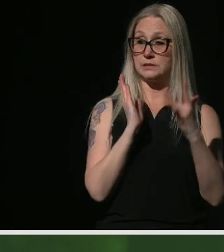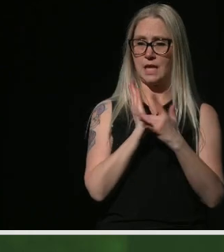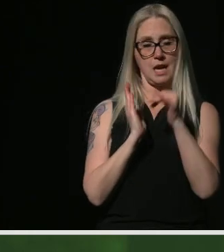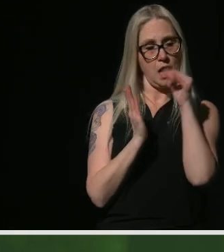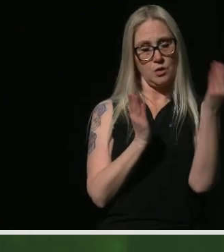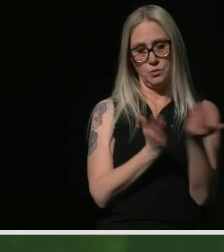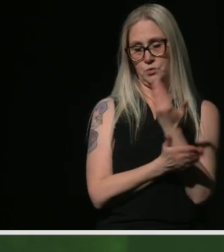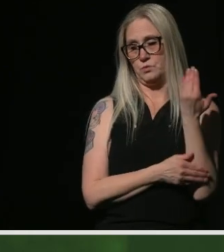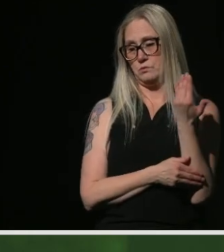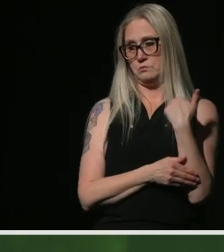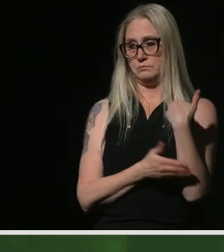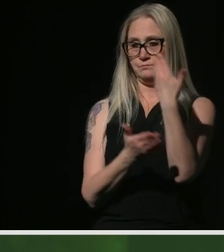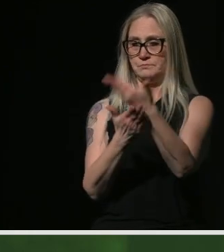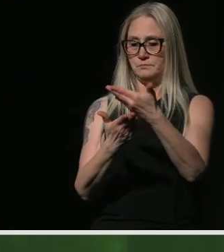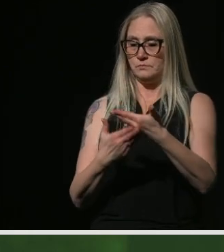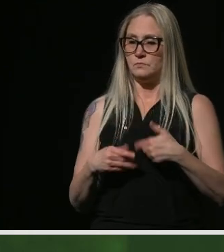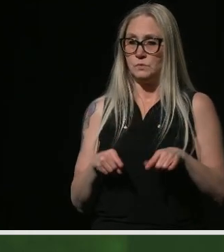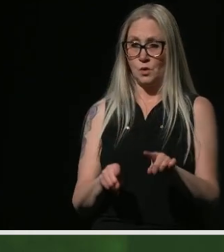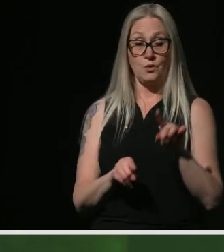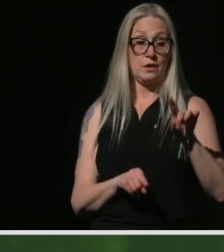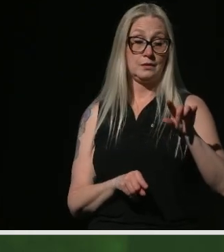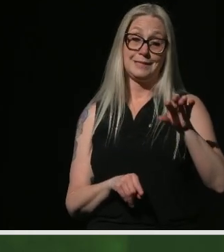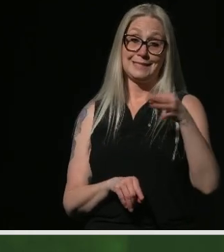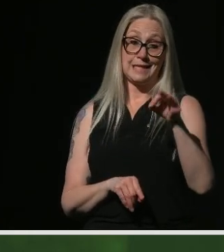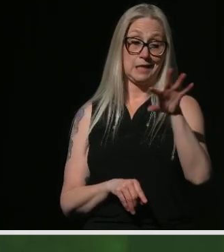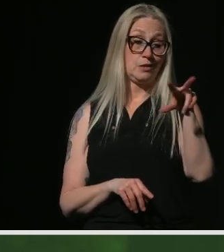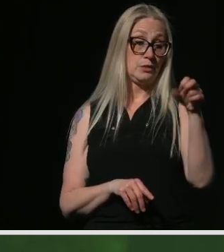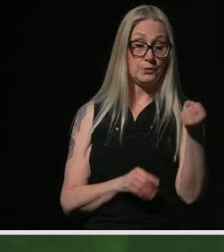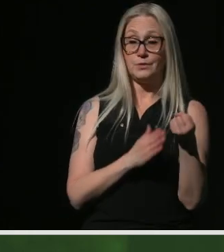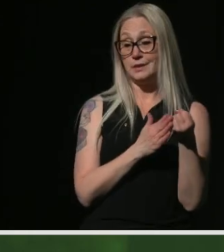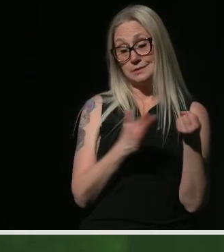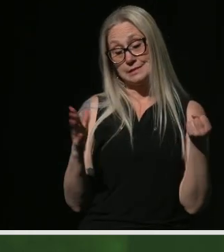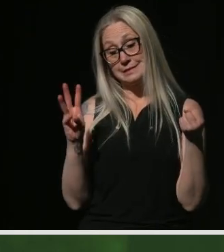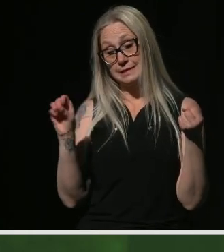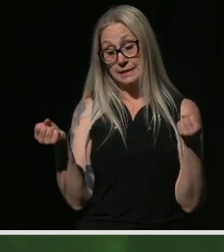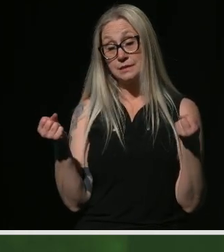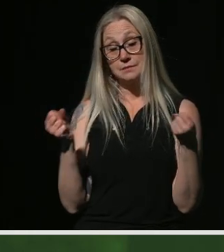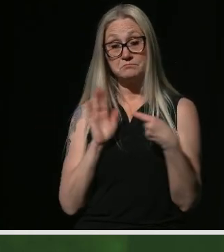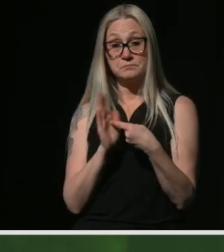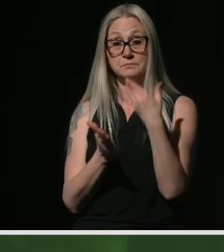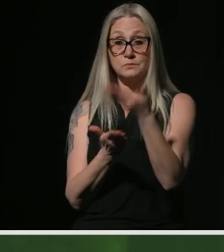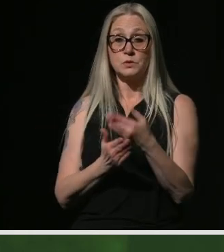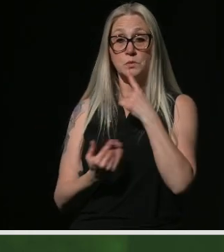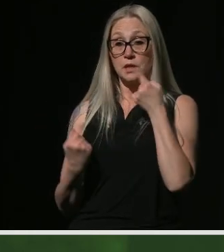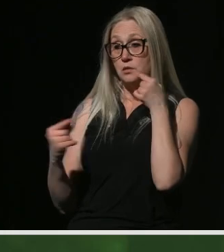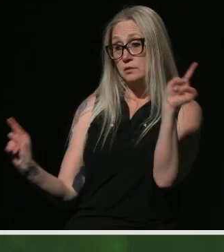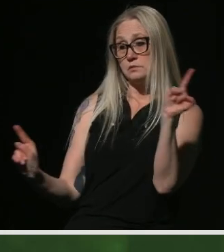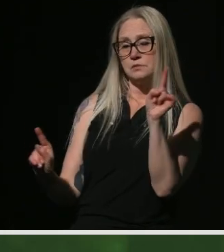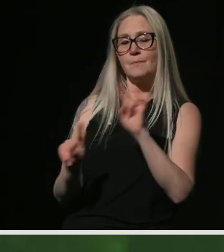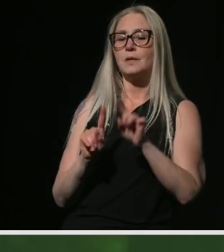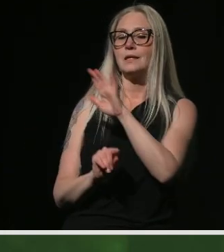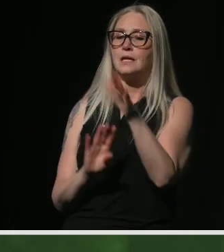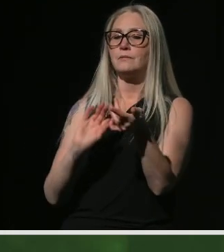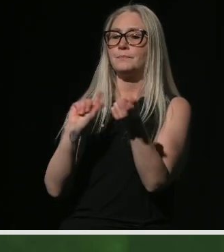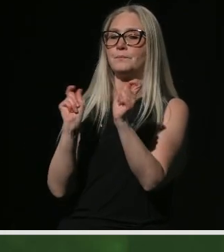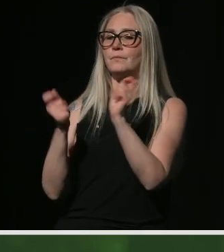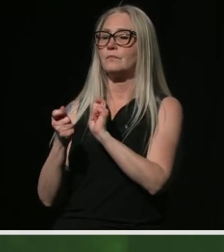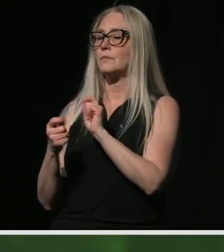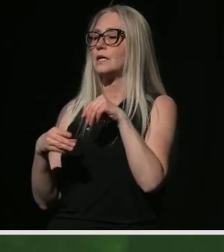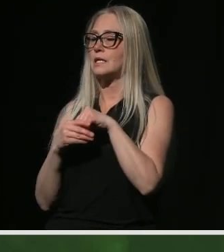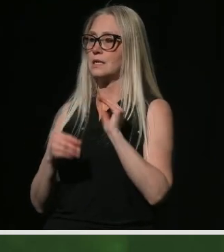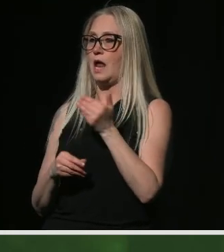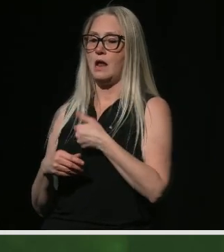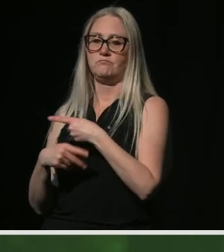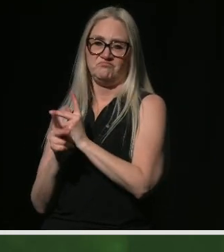the 1930s. There was a lot of work done in the 50s and 60s, and it's been shown to be very effective. It's never been converted to a product formula. So